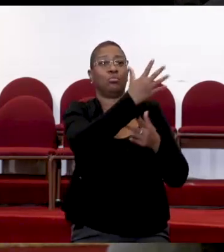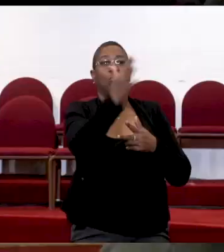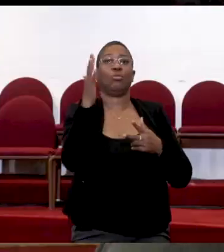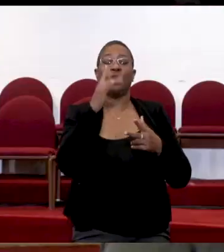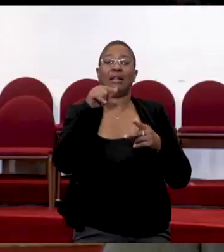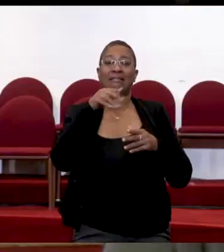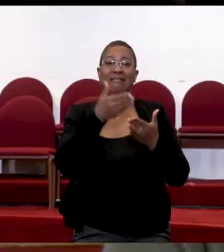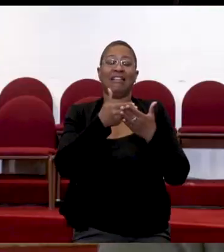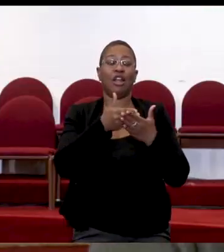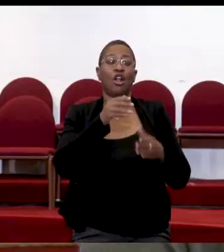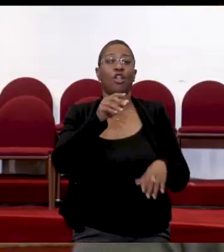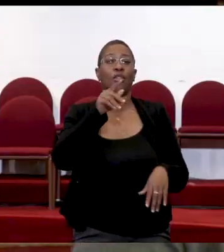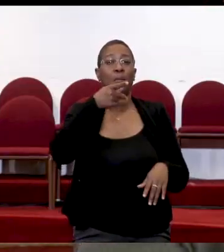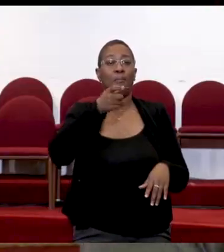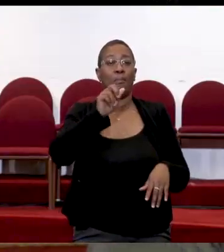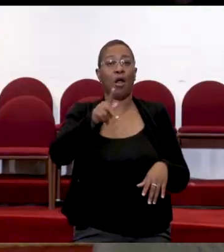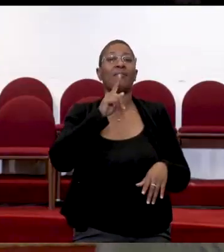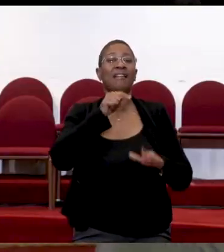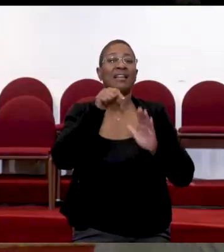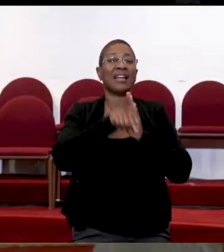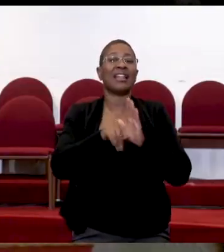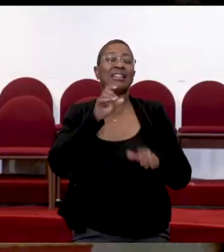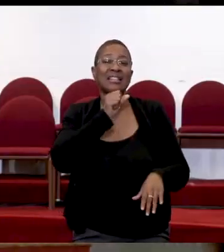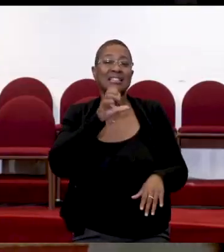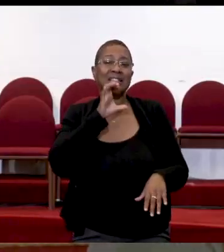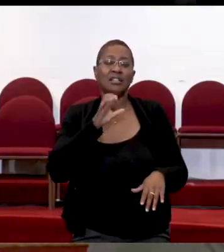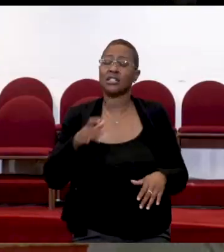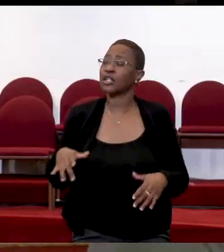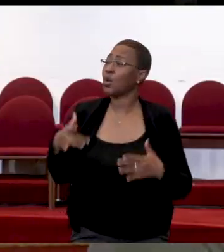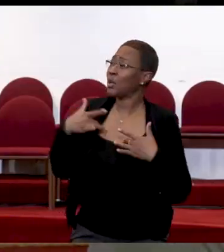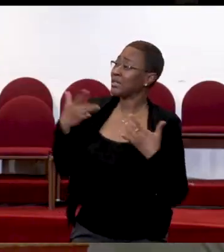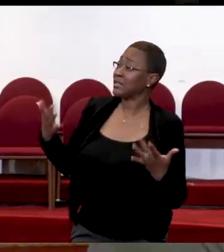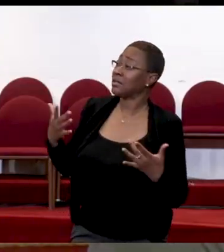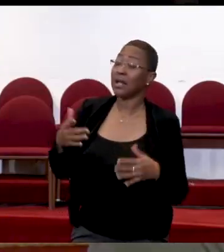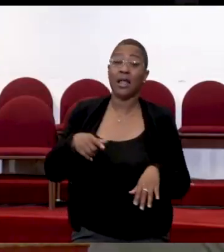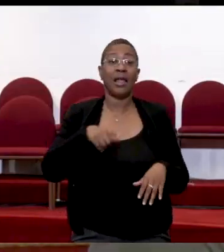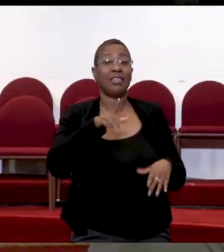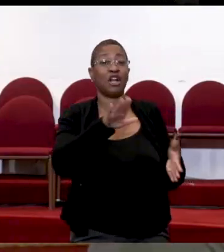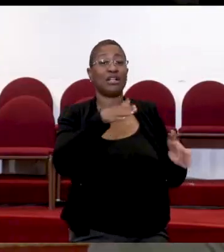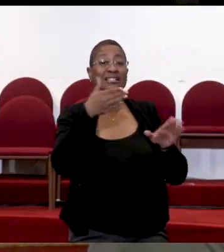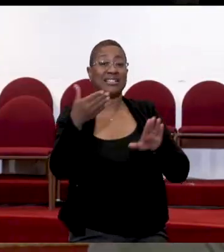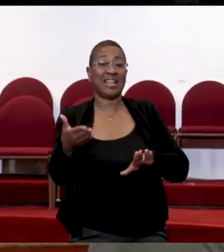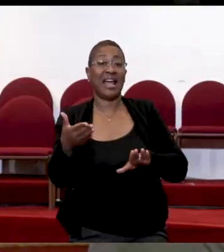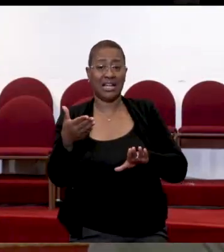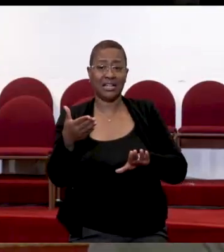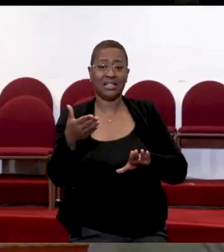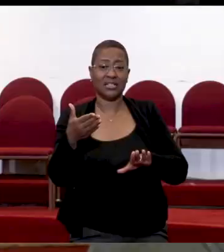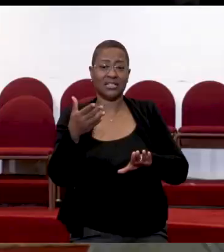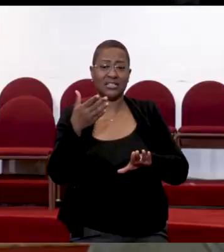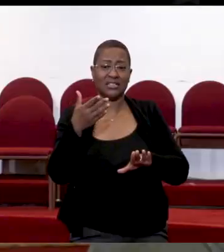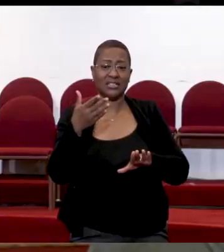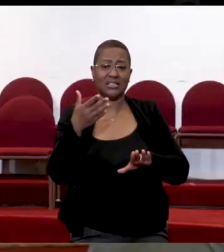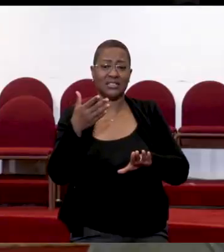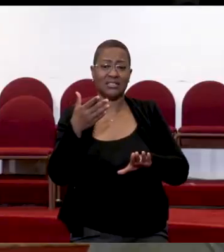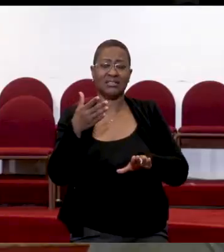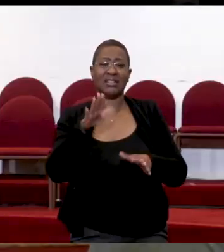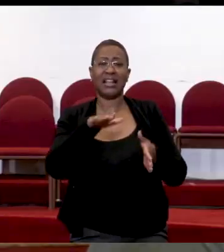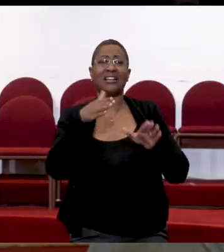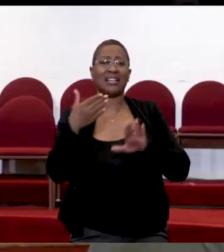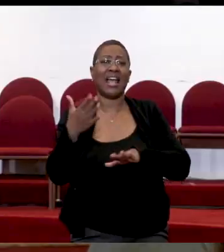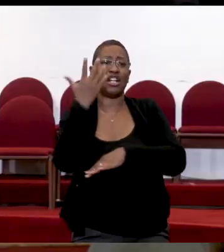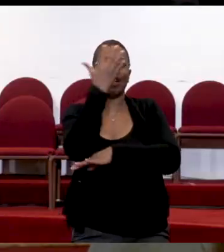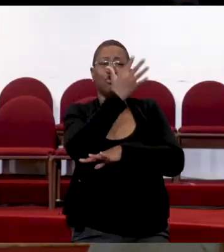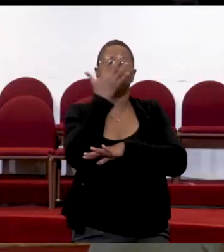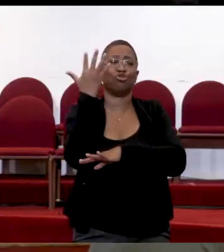seniors. We're a community. What's wrong with them? They're dying. Okay. All summer long, they're dying. Is Crystal